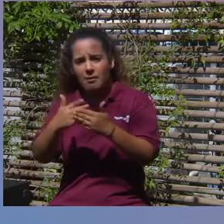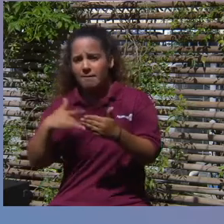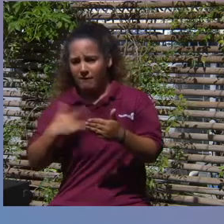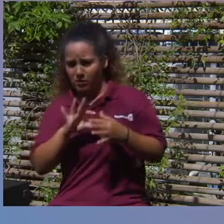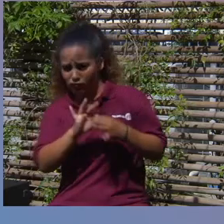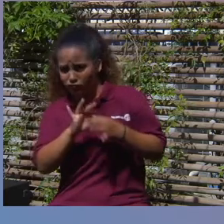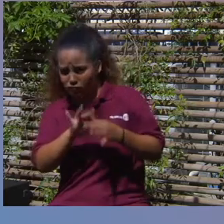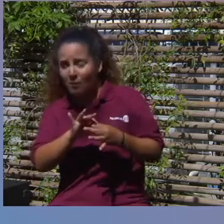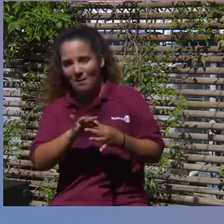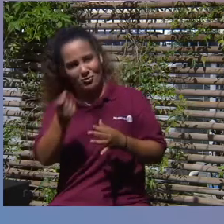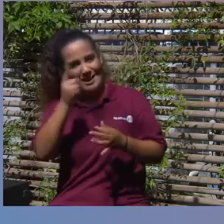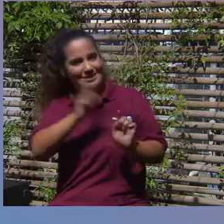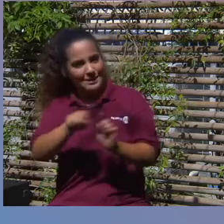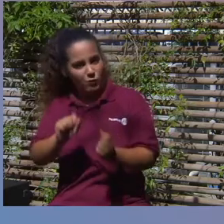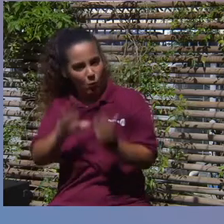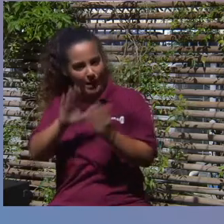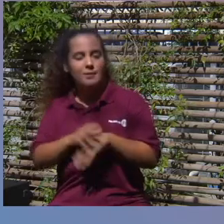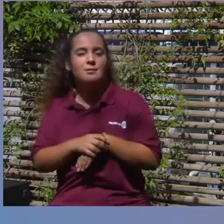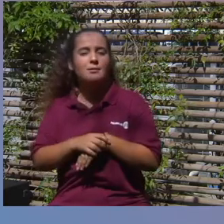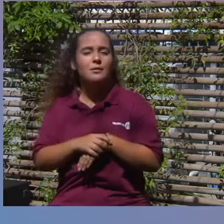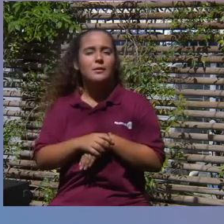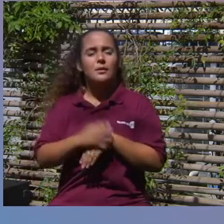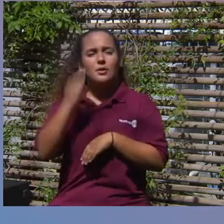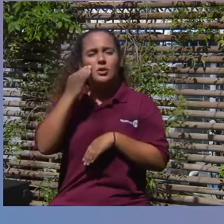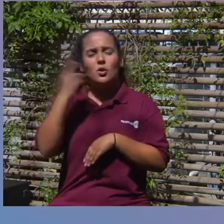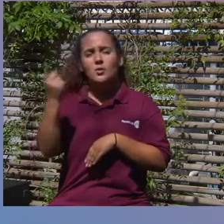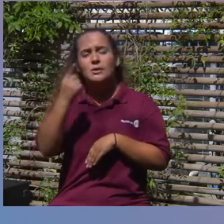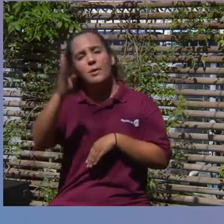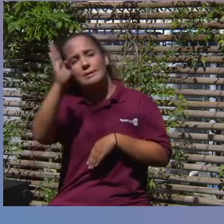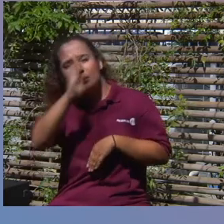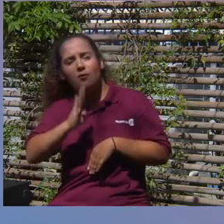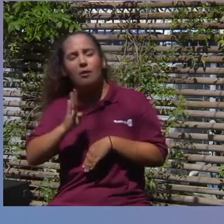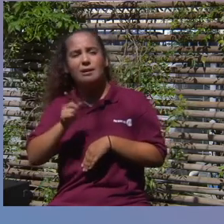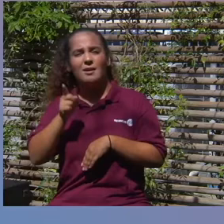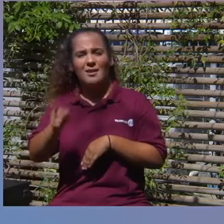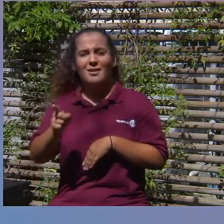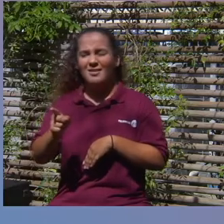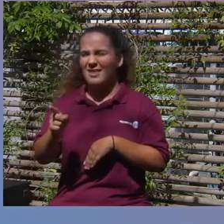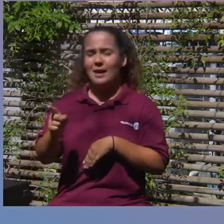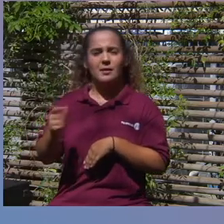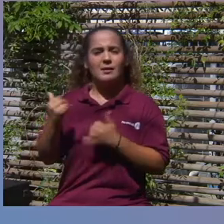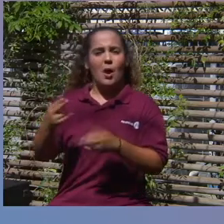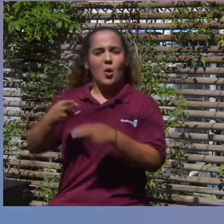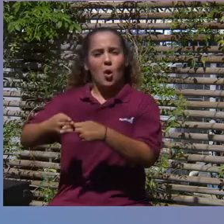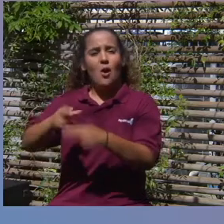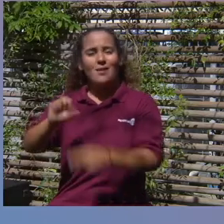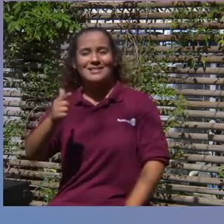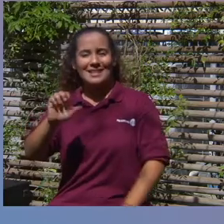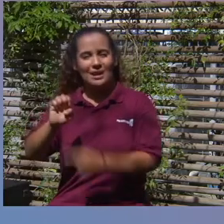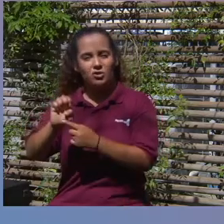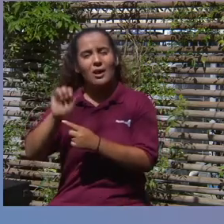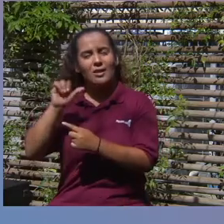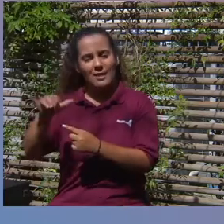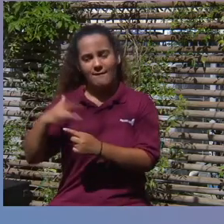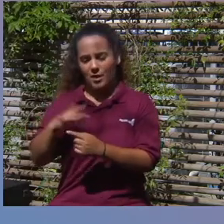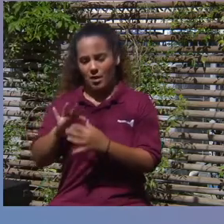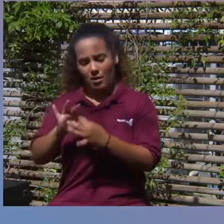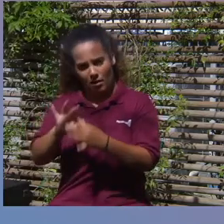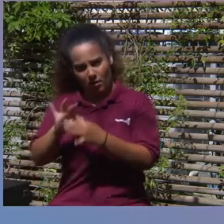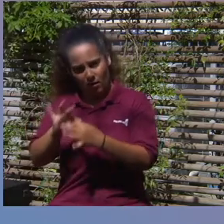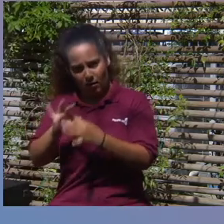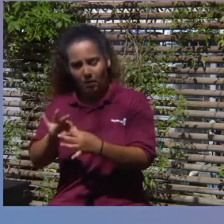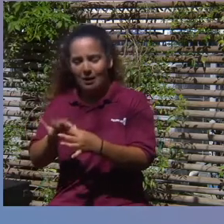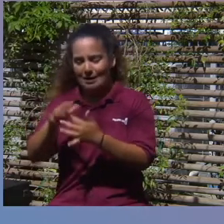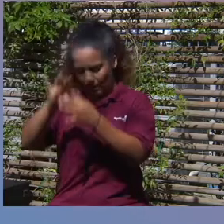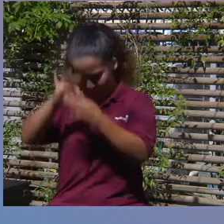folks in, there are communities in Africa where someone who exhibits what we call schizophrenia was seen as a sage. And that was a channel for them to connect, and they were grounded